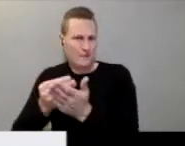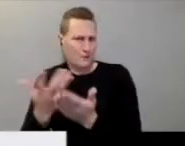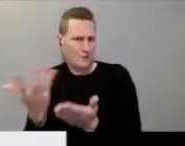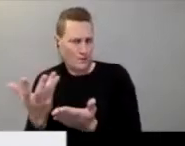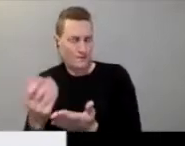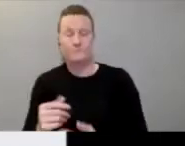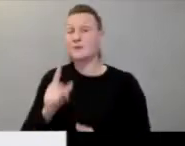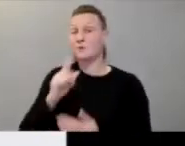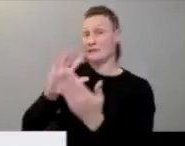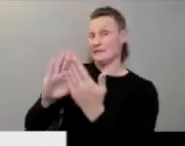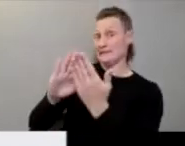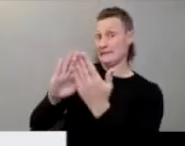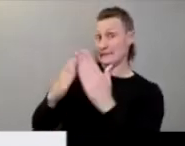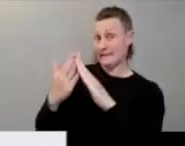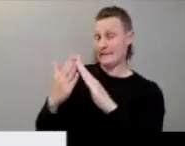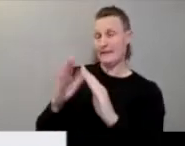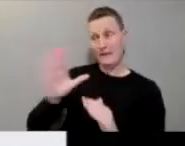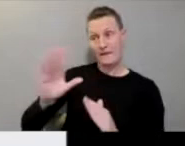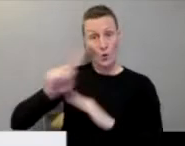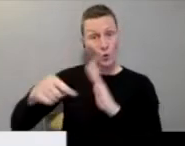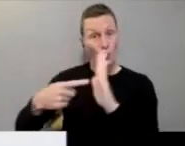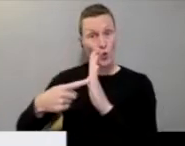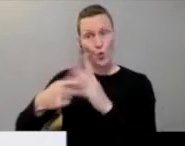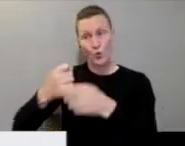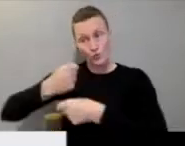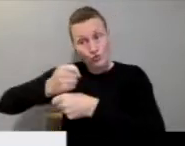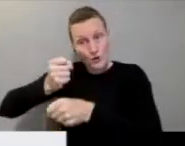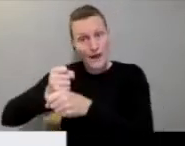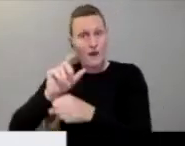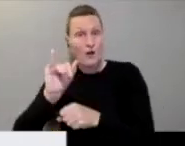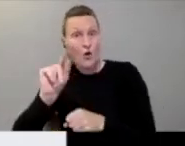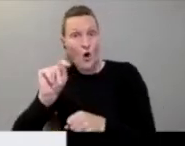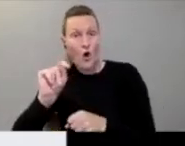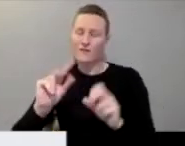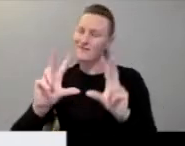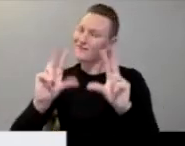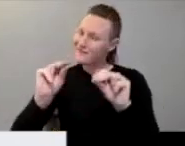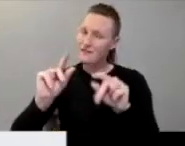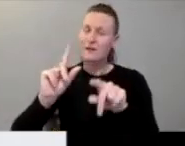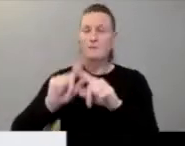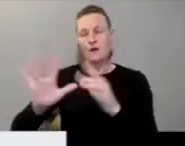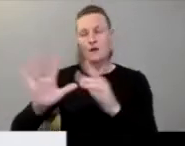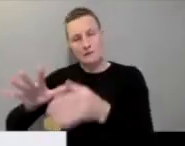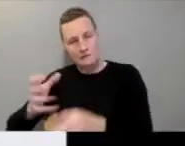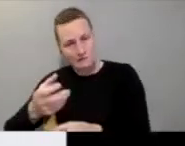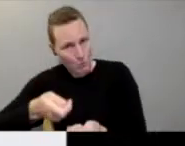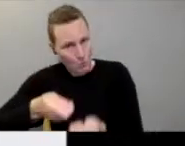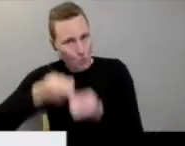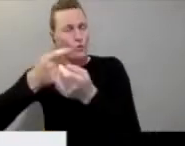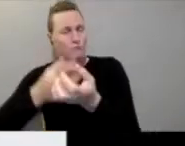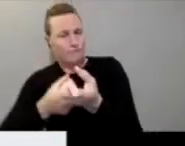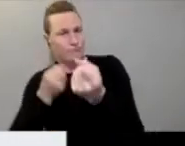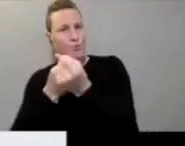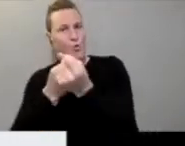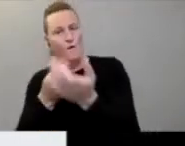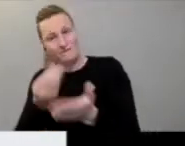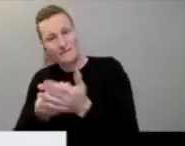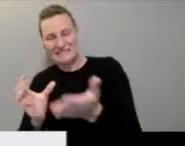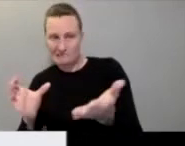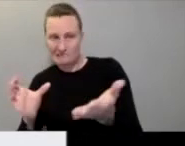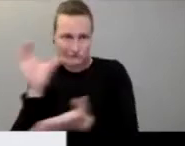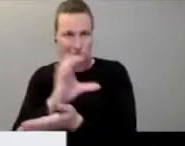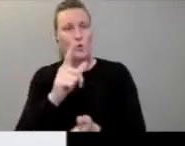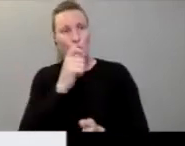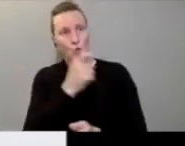create content for this, but really to enable and bolster the tremendous talent and activity that is already thriving within the city, and